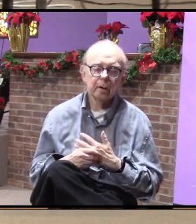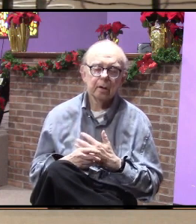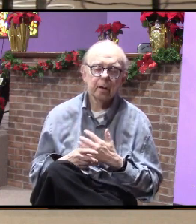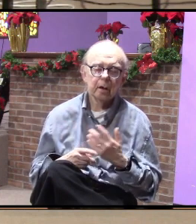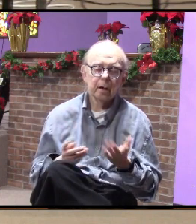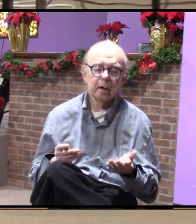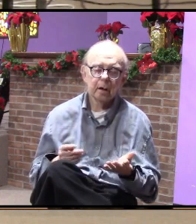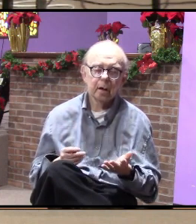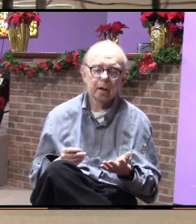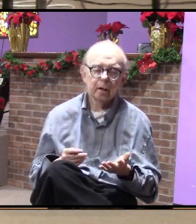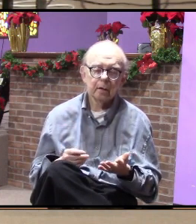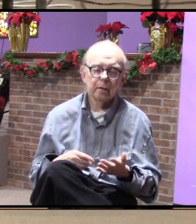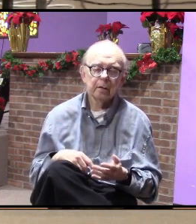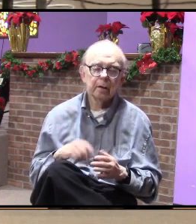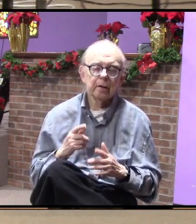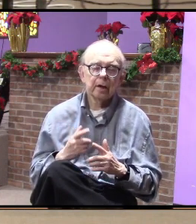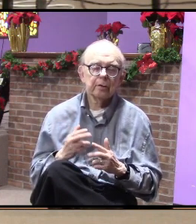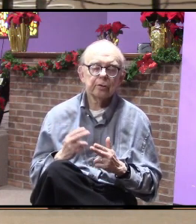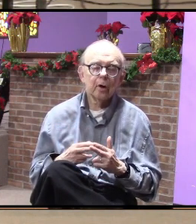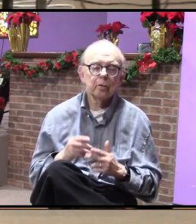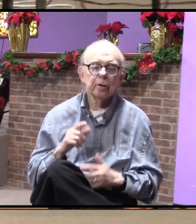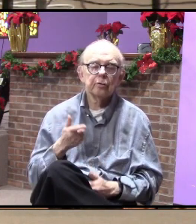on. It was called 24.